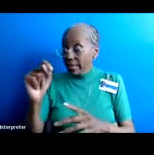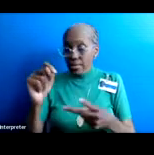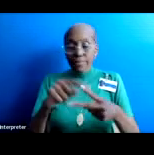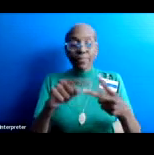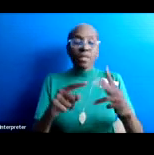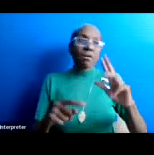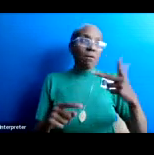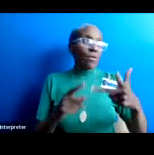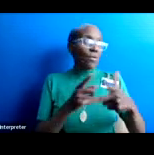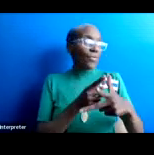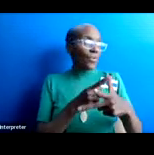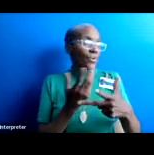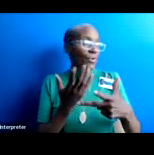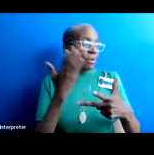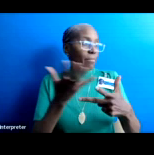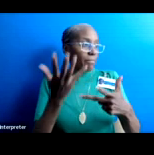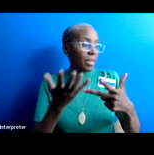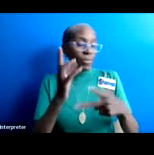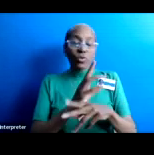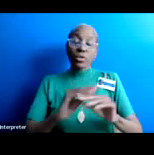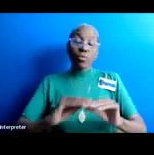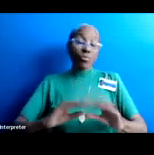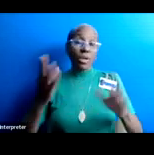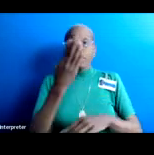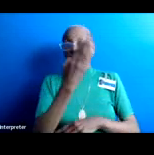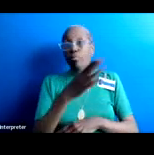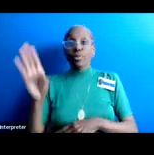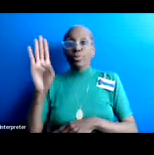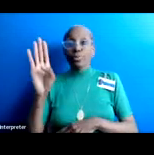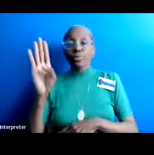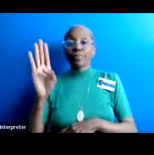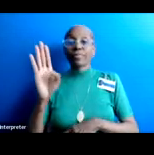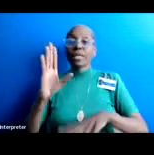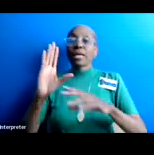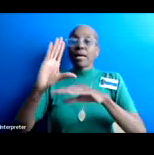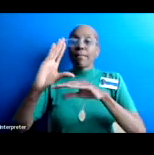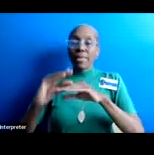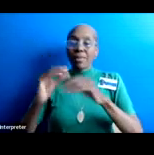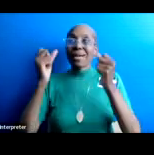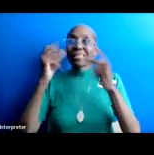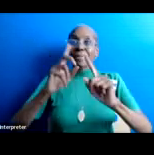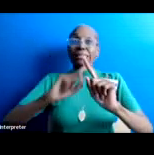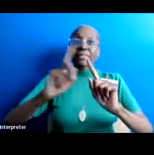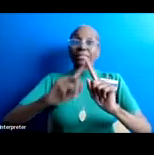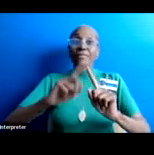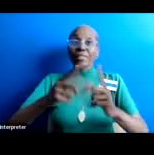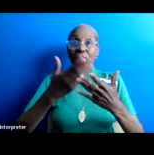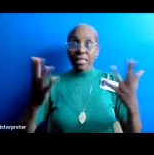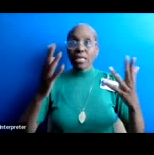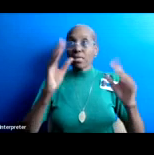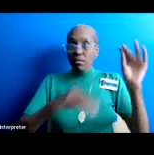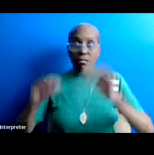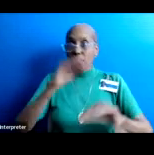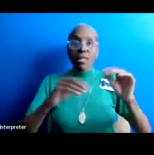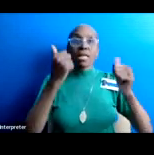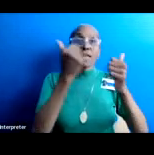another example, maybe you're gonna use bright blue font. But I would minimize the number of things you're gonna do, because if you